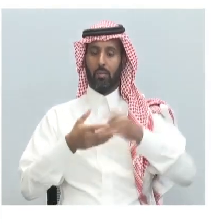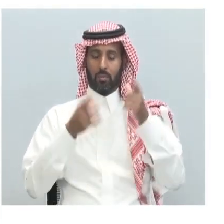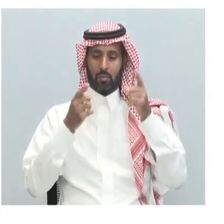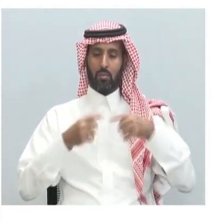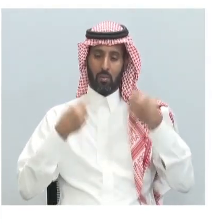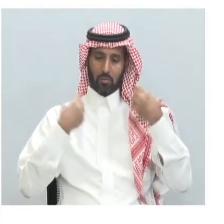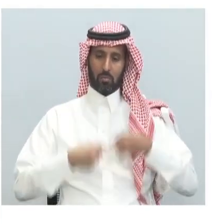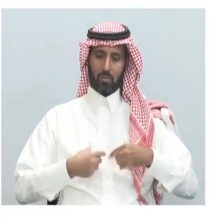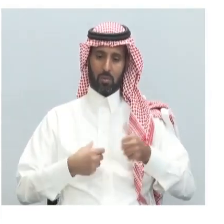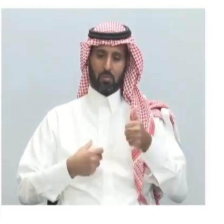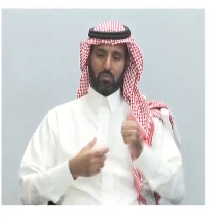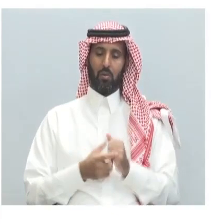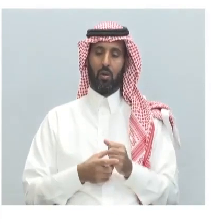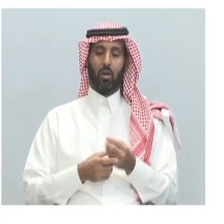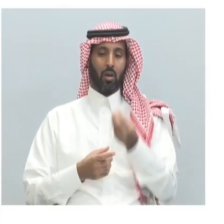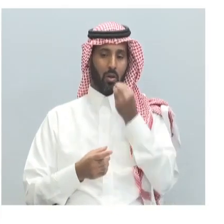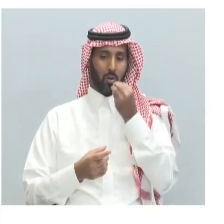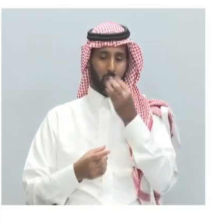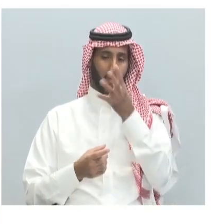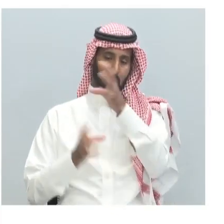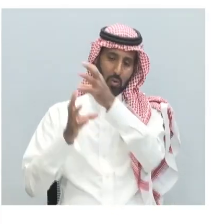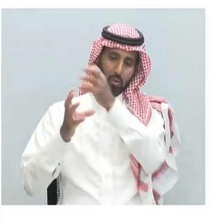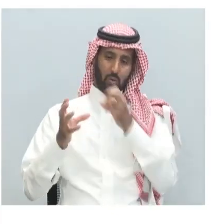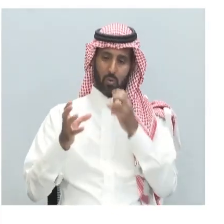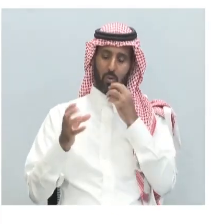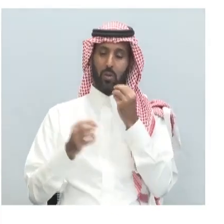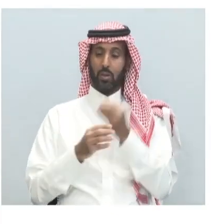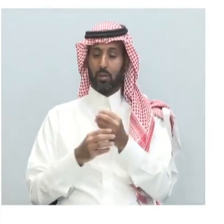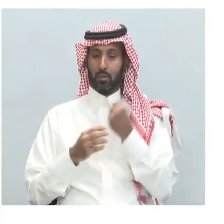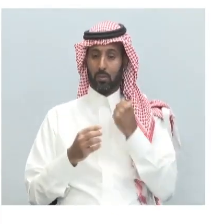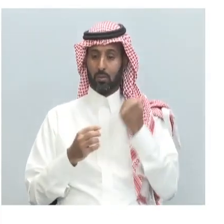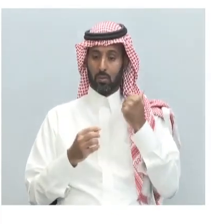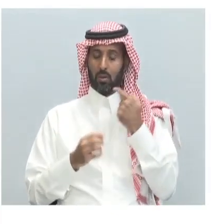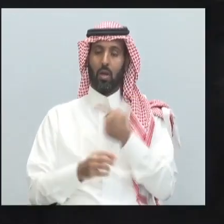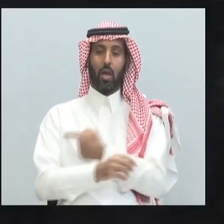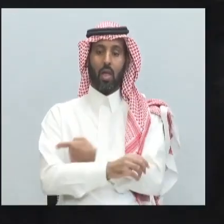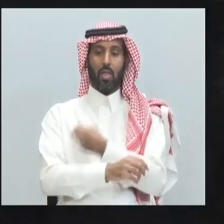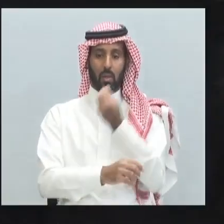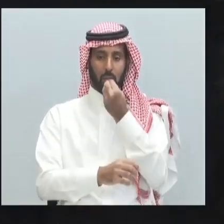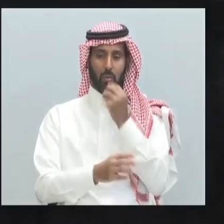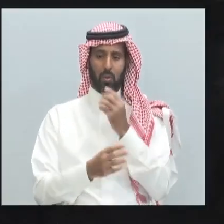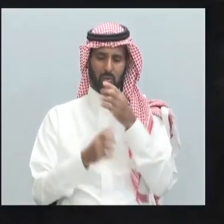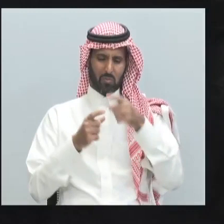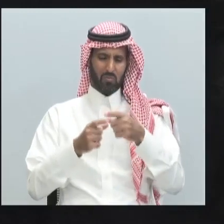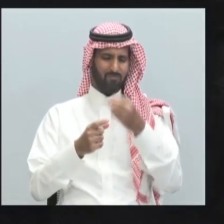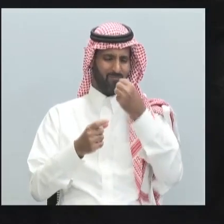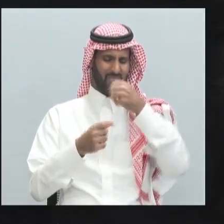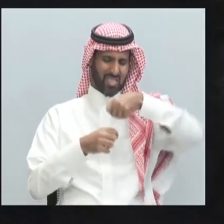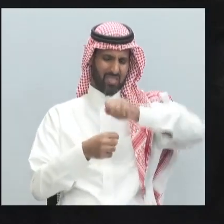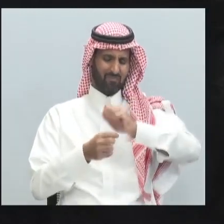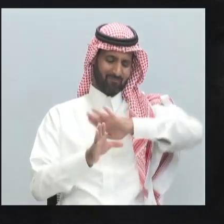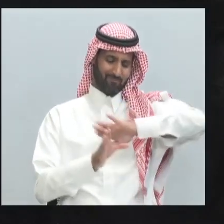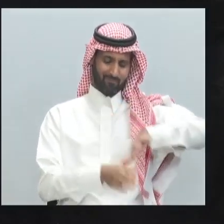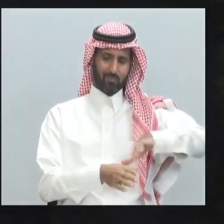healthy. Last one, you can eat what? Healthy food. Okay, not junk food, not fast food, healthy